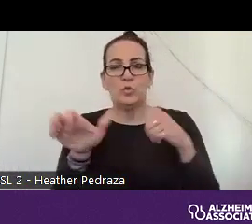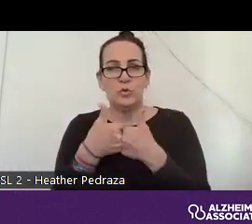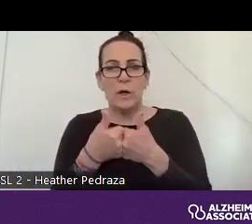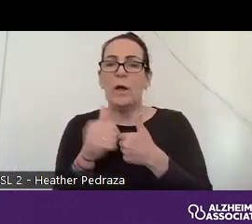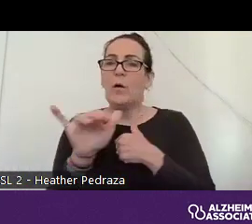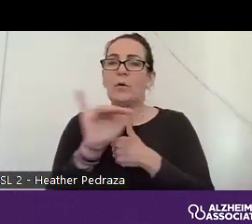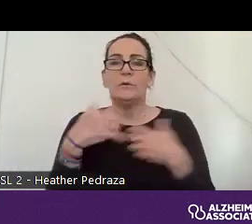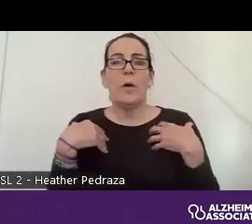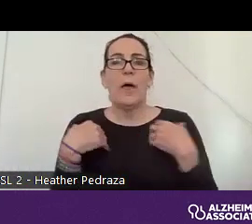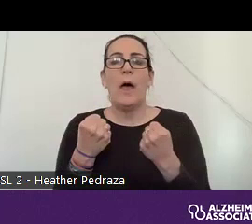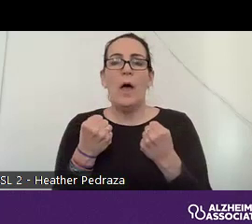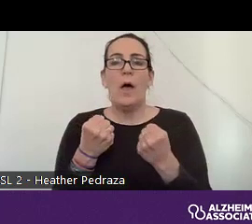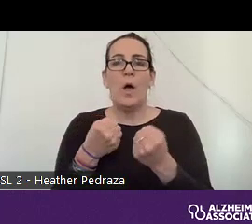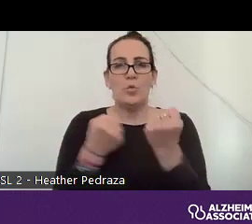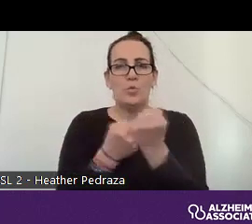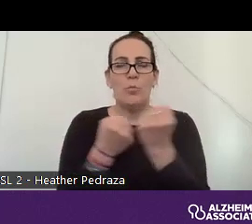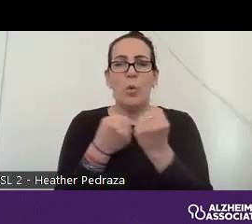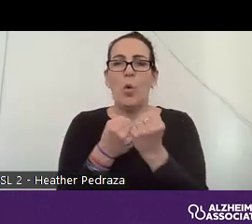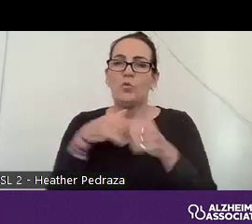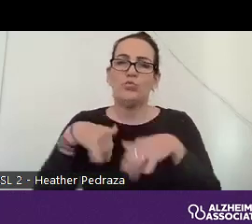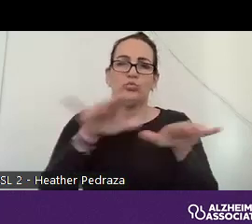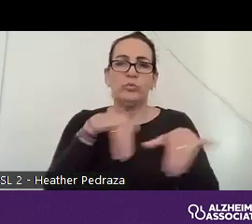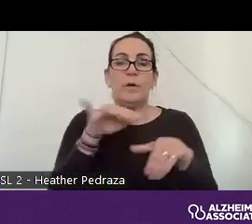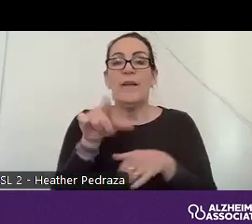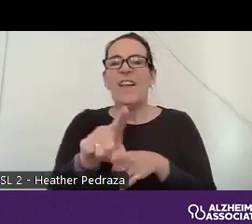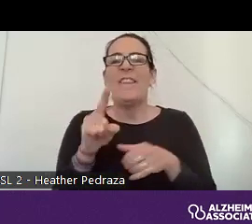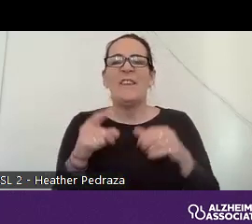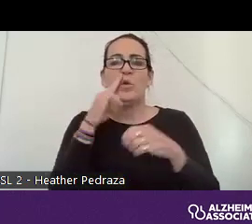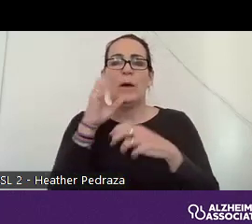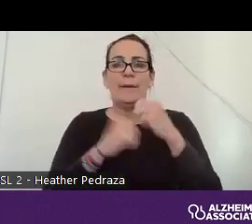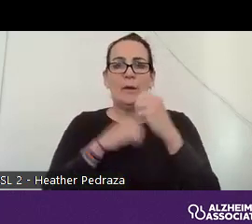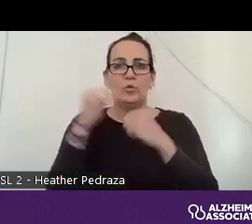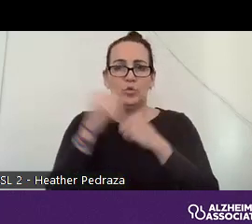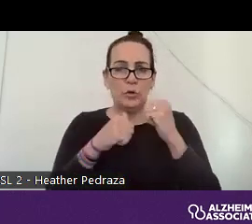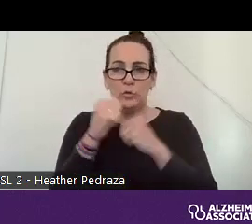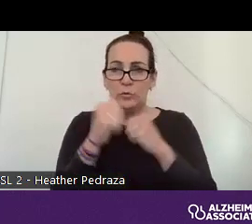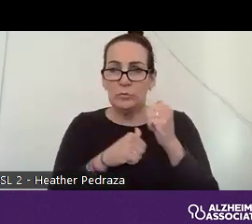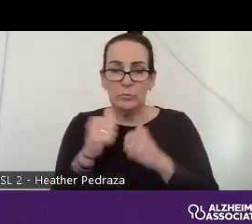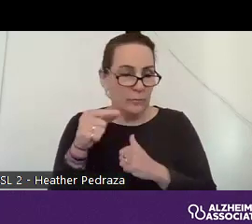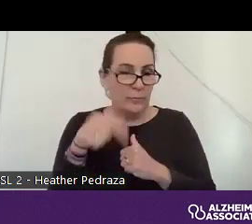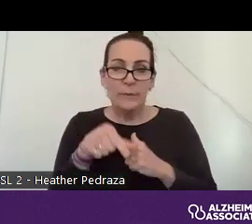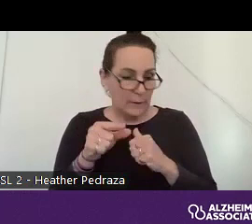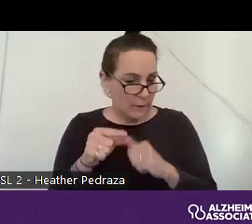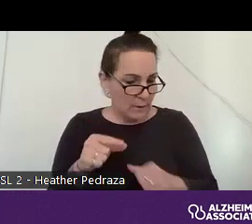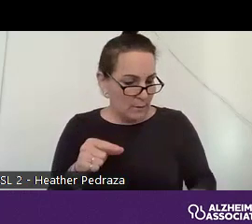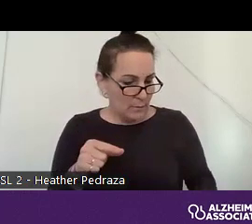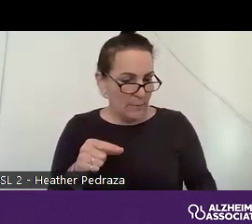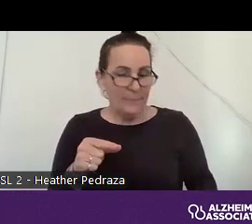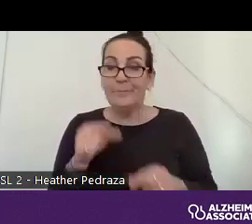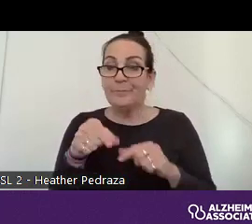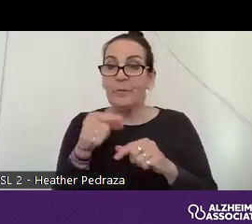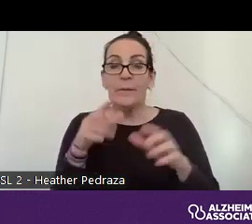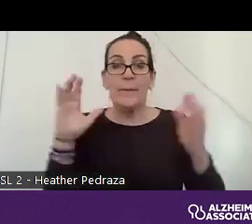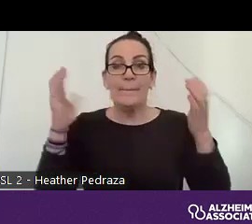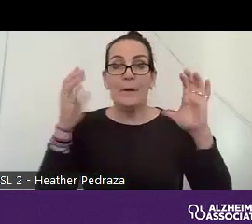general. This was a very structured intervention, and the Pointer study was really comparing general healthy lifestyle and